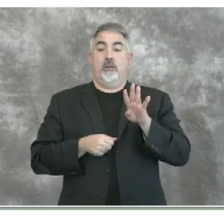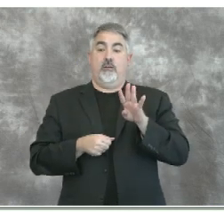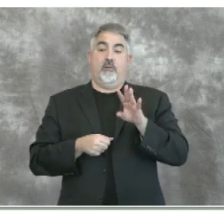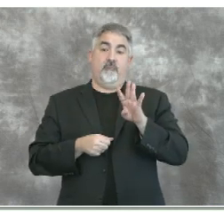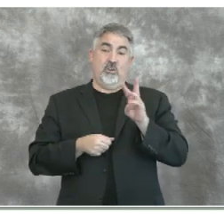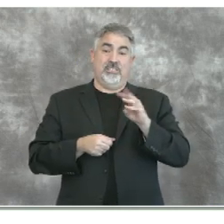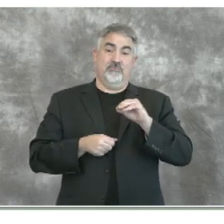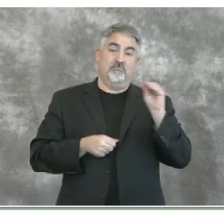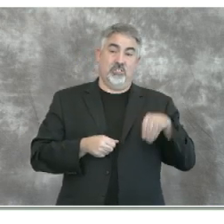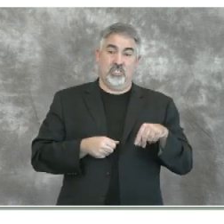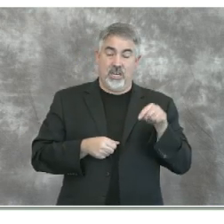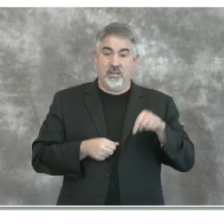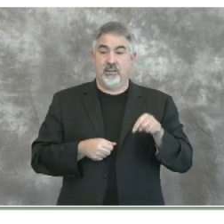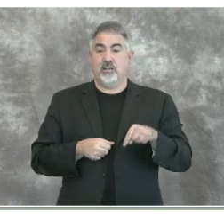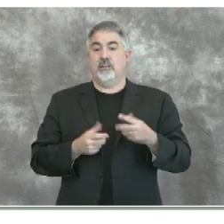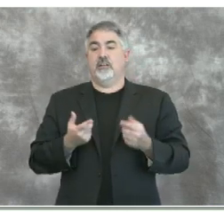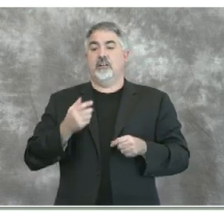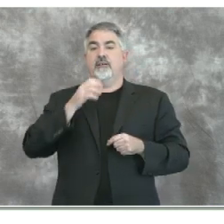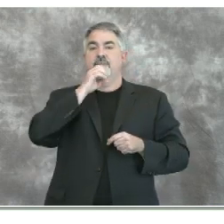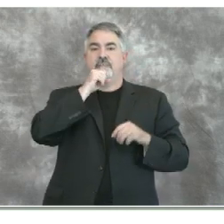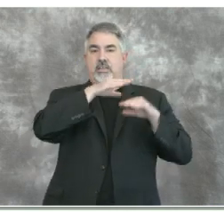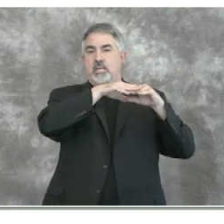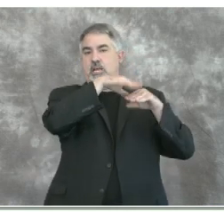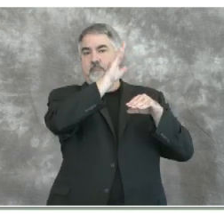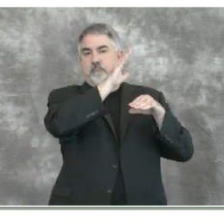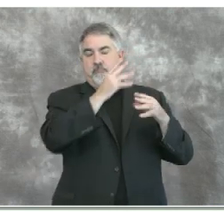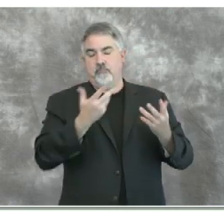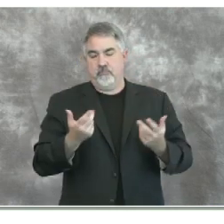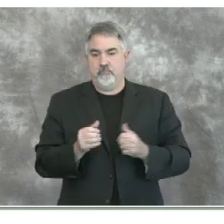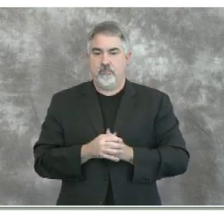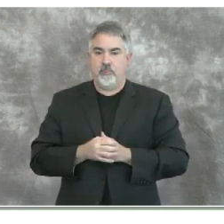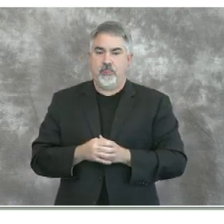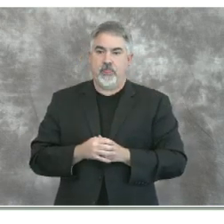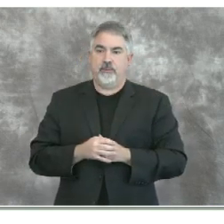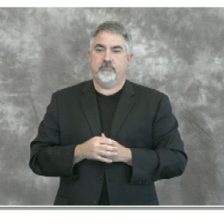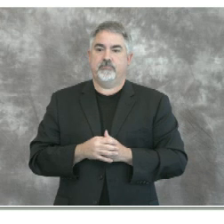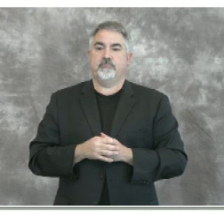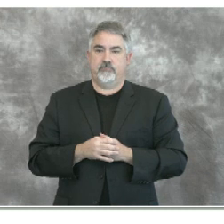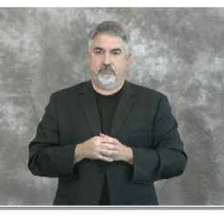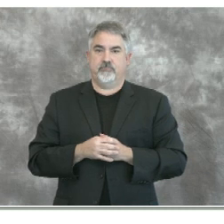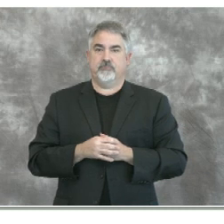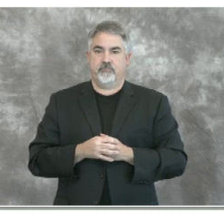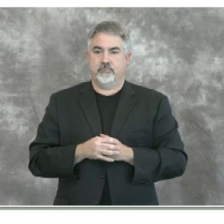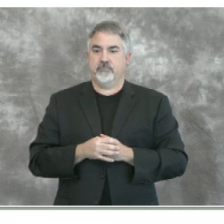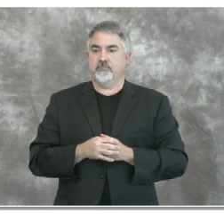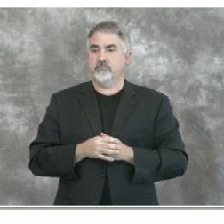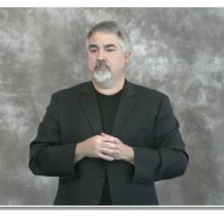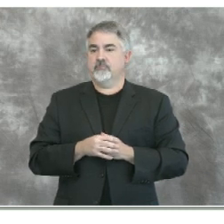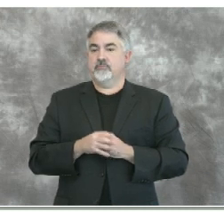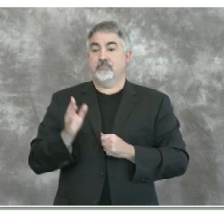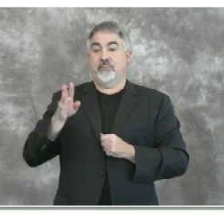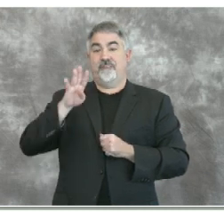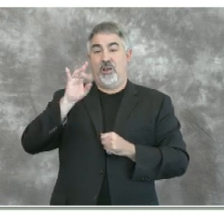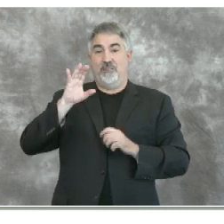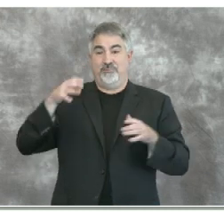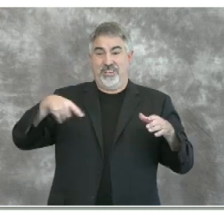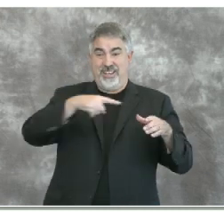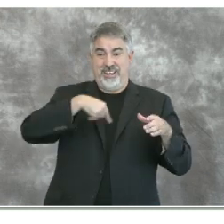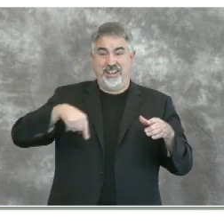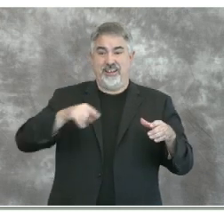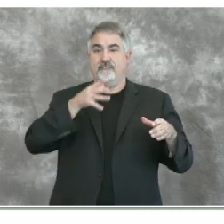46% or 50 years of age and older. 853 of our total cases, or 48%, are